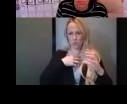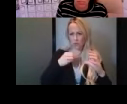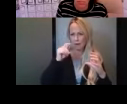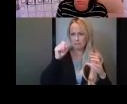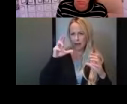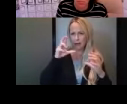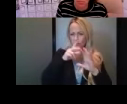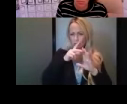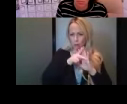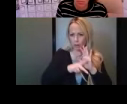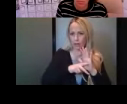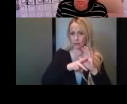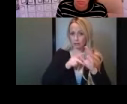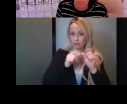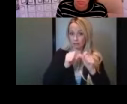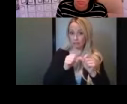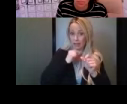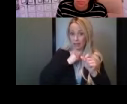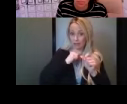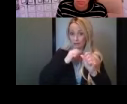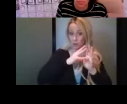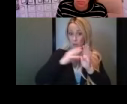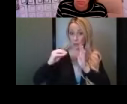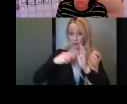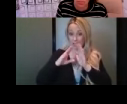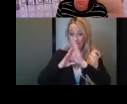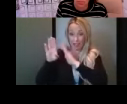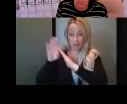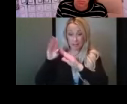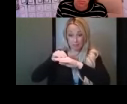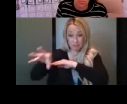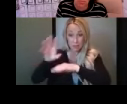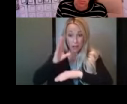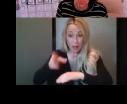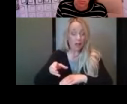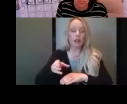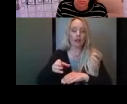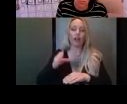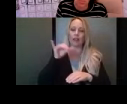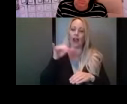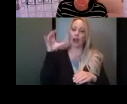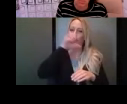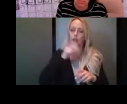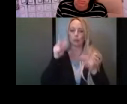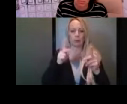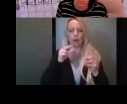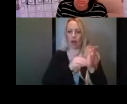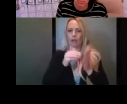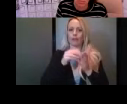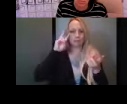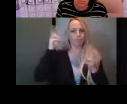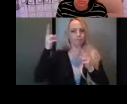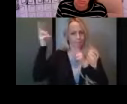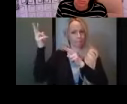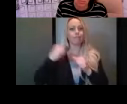a static trait that constrains development? I think this is an assumption that many people make. We all know